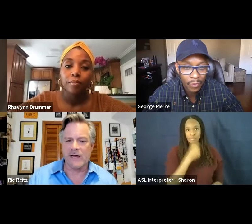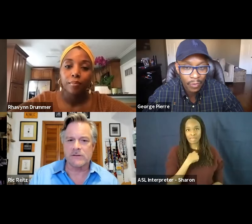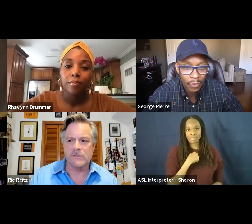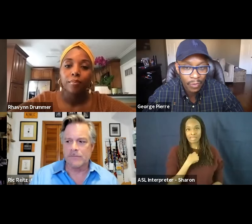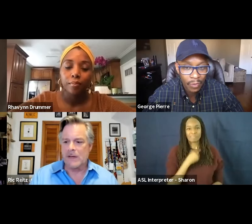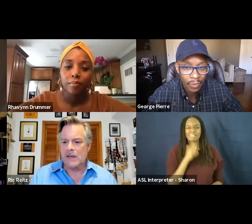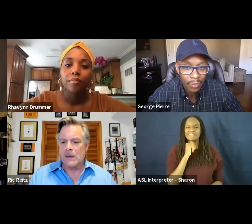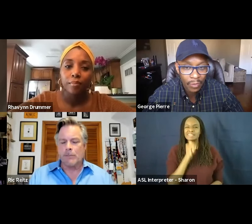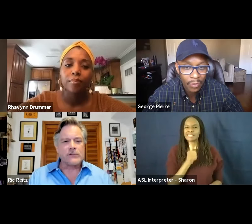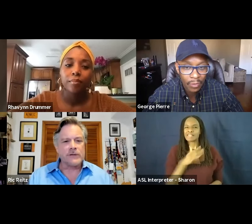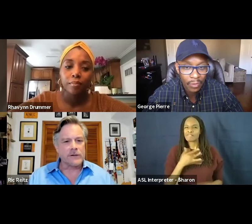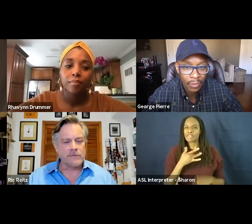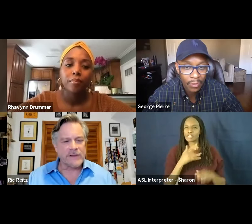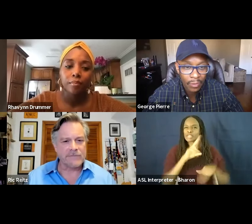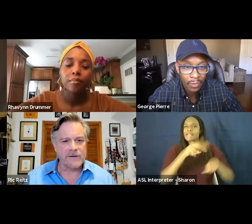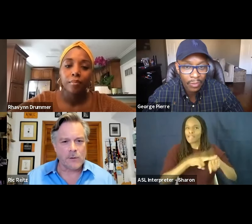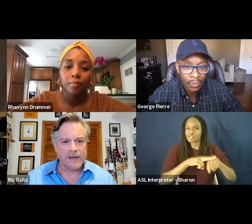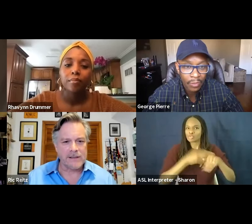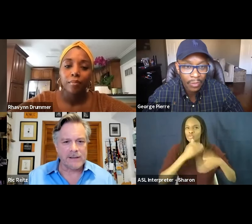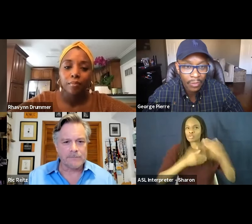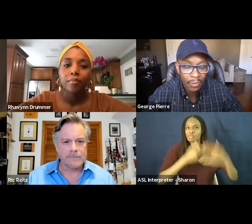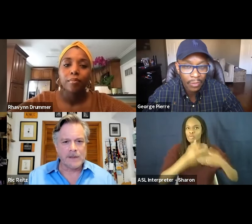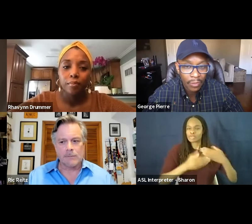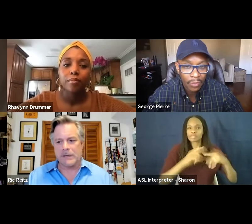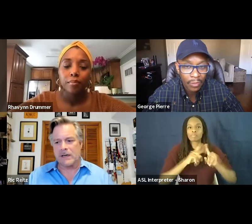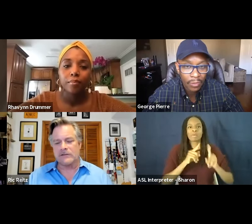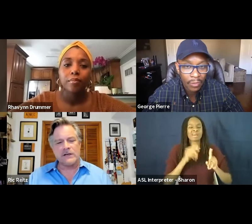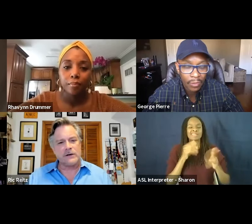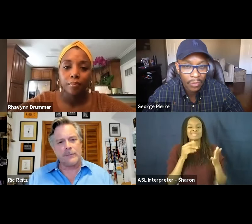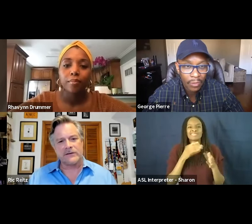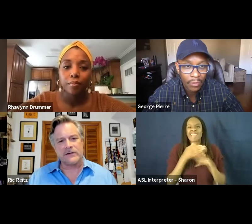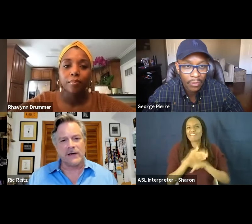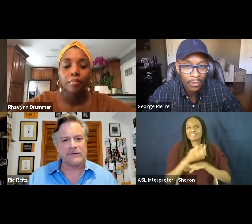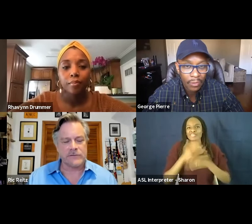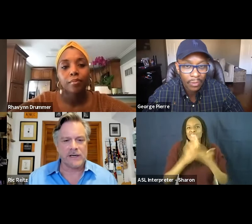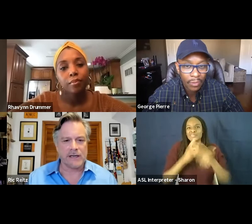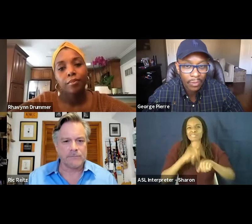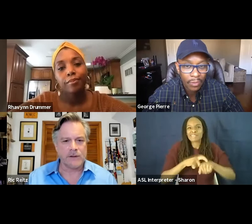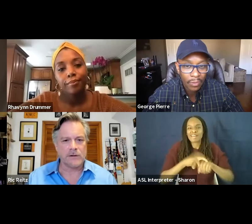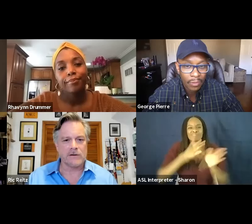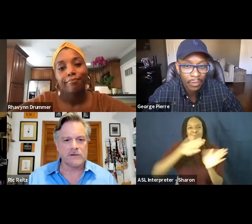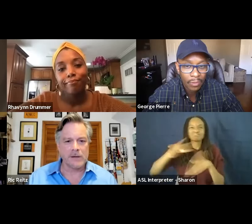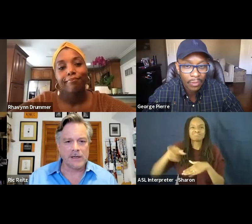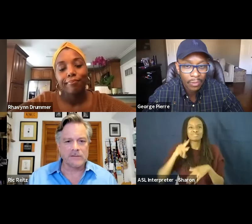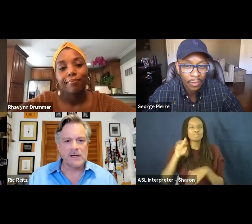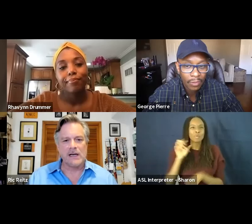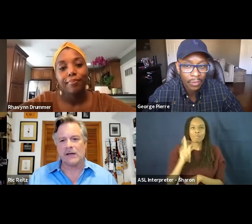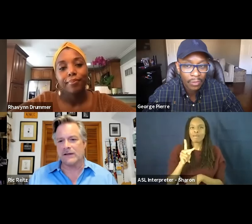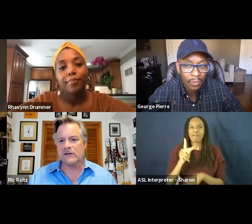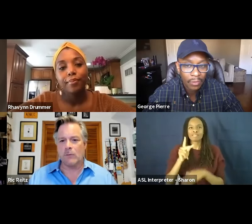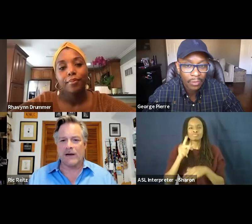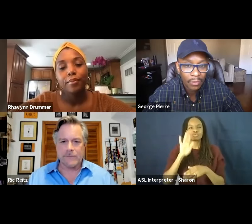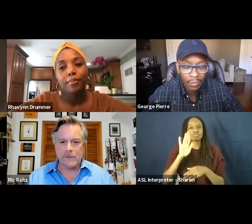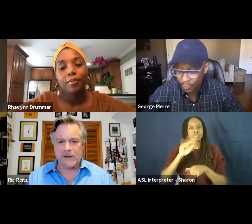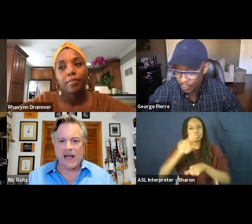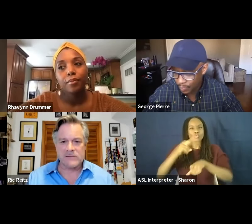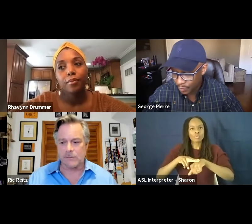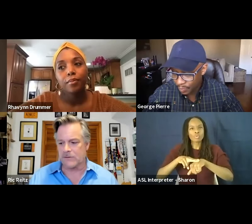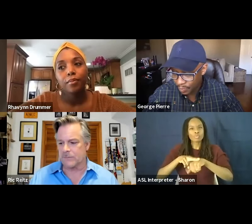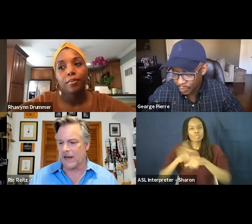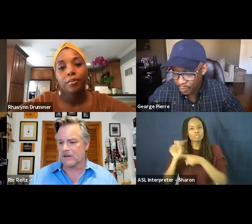so natural, but you get over that very quickly because then you go back to your native training and your experience. And this is why, from